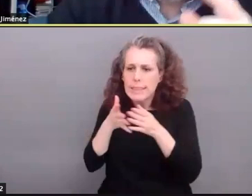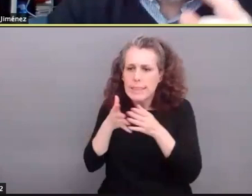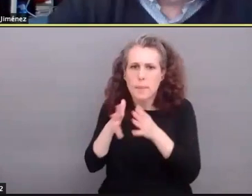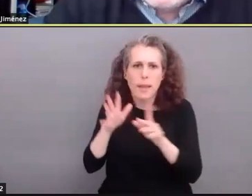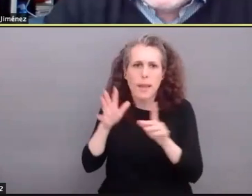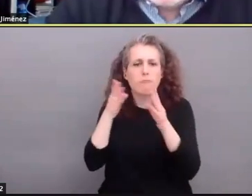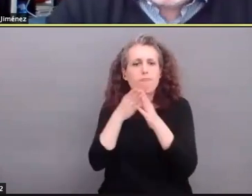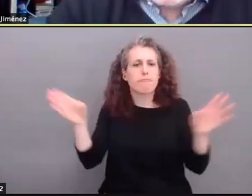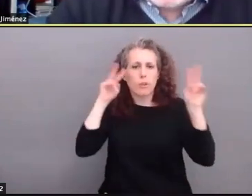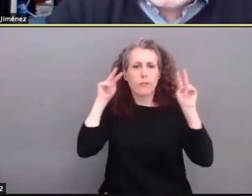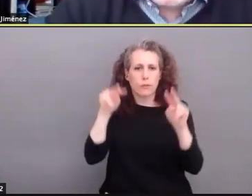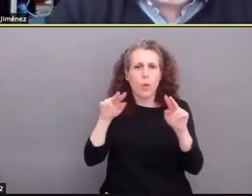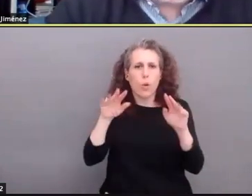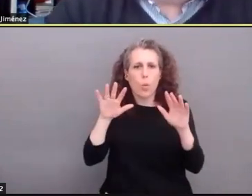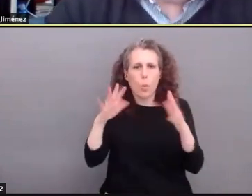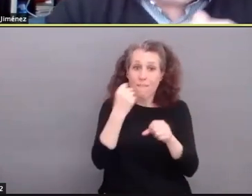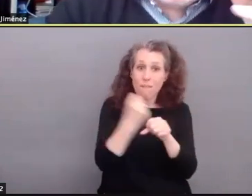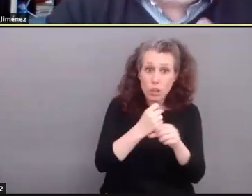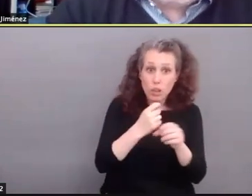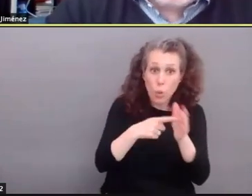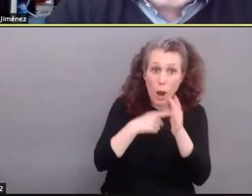different functional requirements that we are